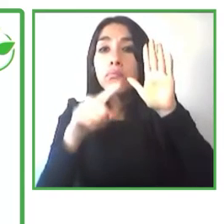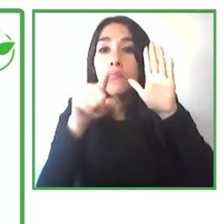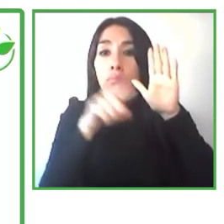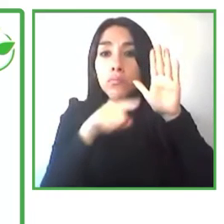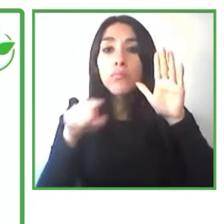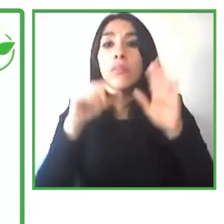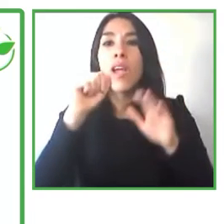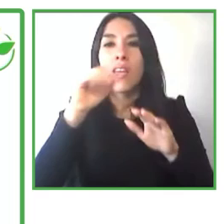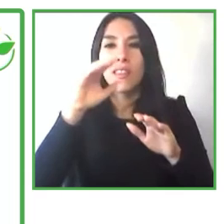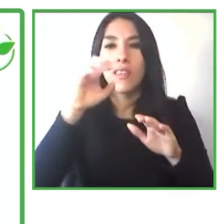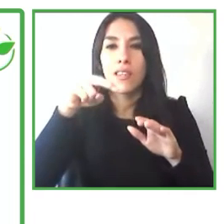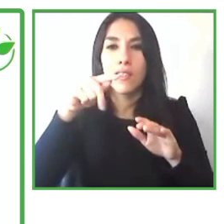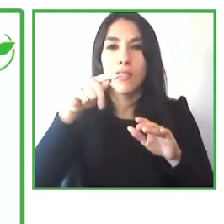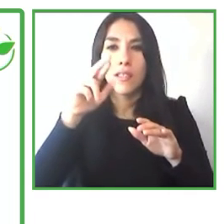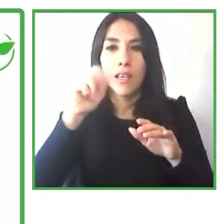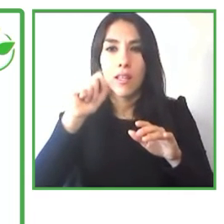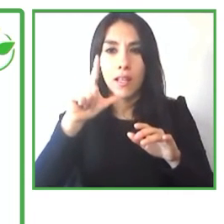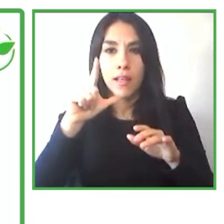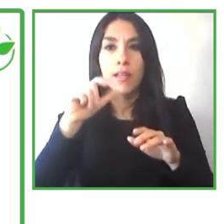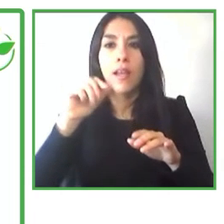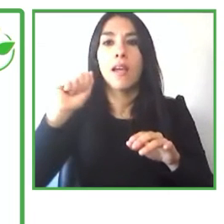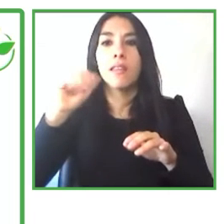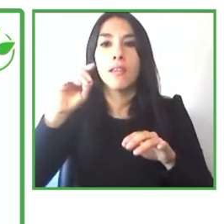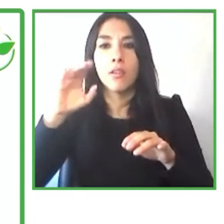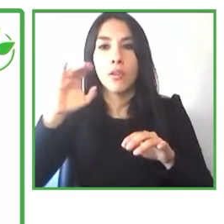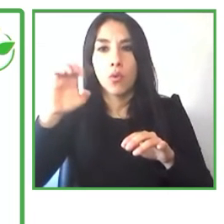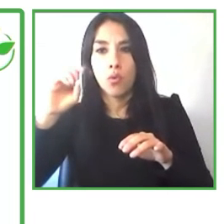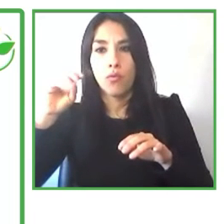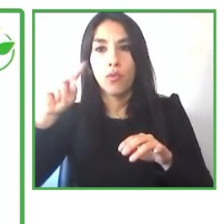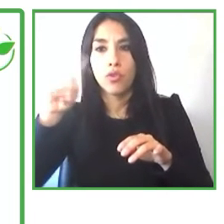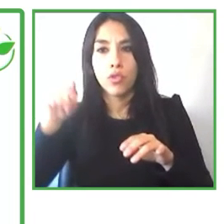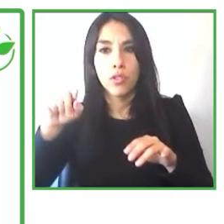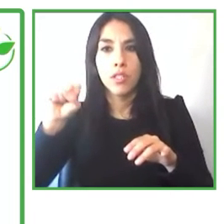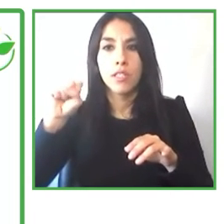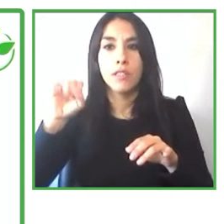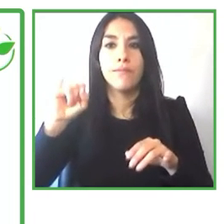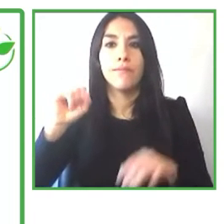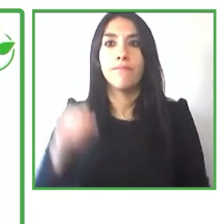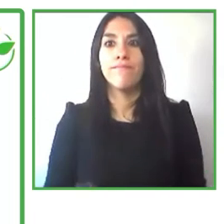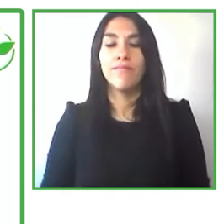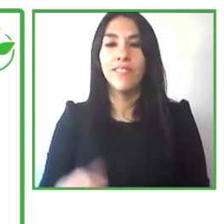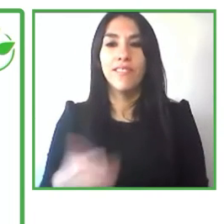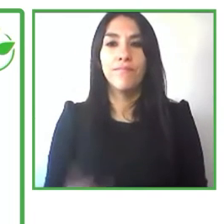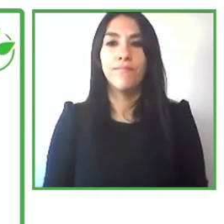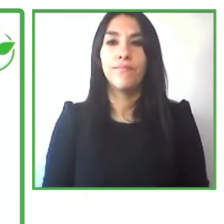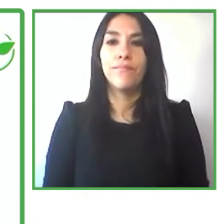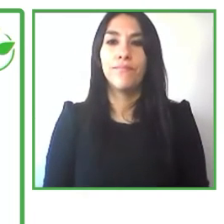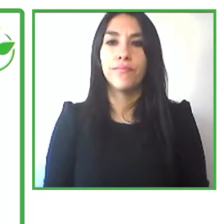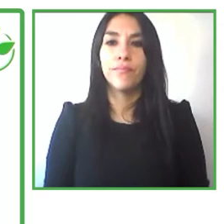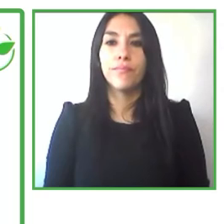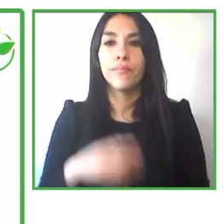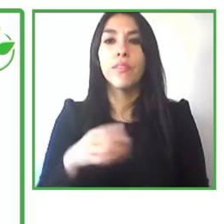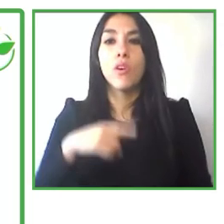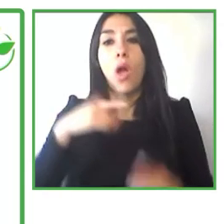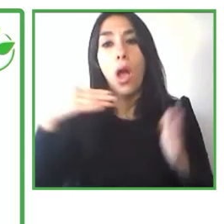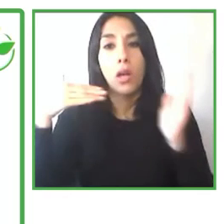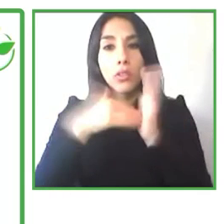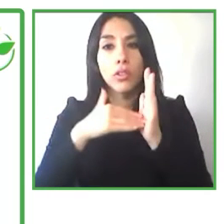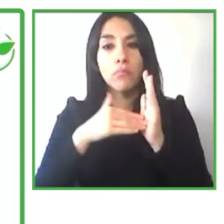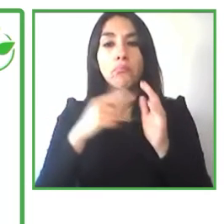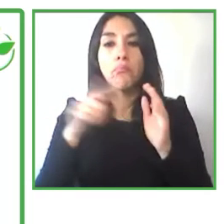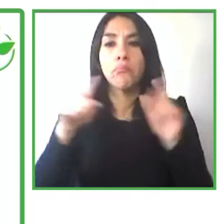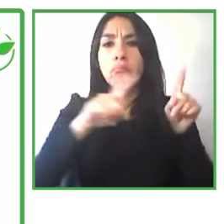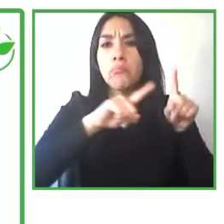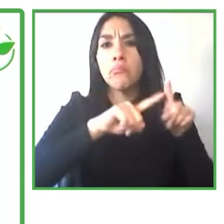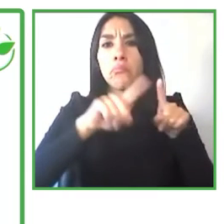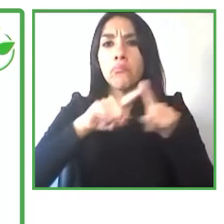MSC, Repsol, Novartis, just to name a few. And then 32 national networks, and of course also the regional network